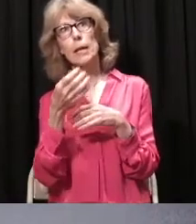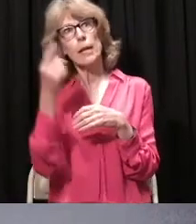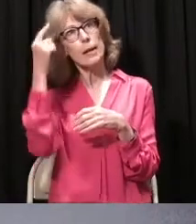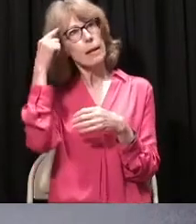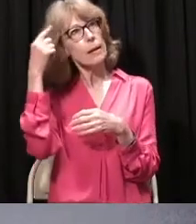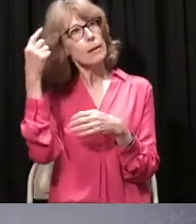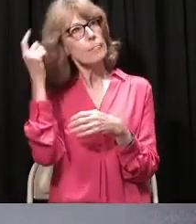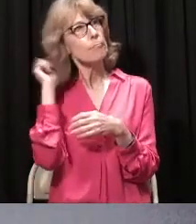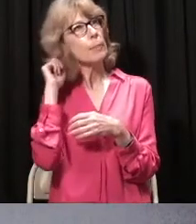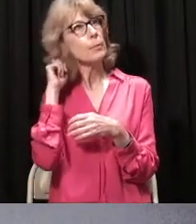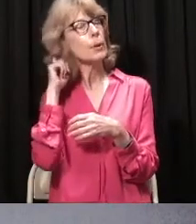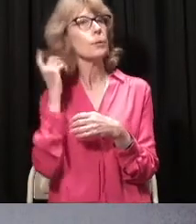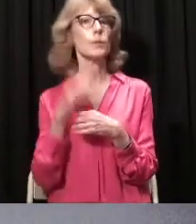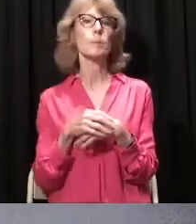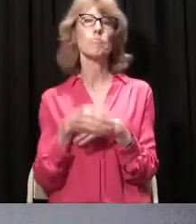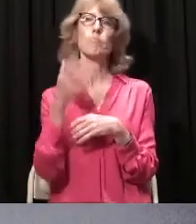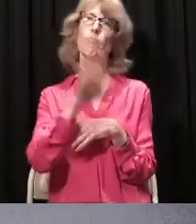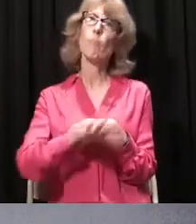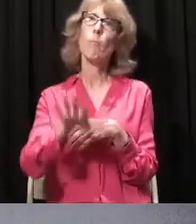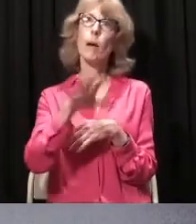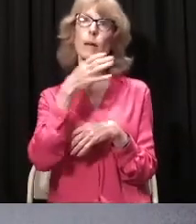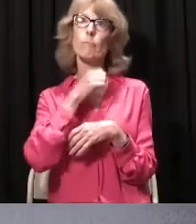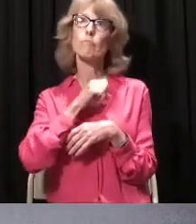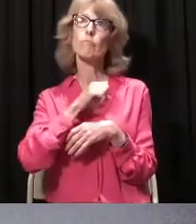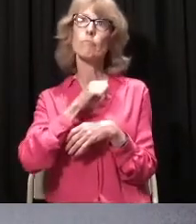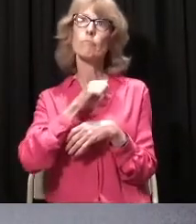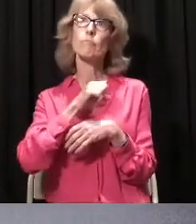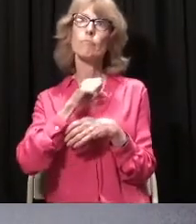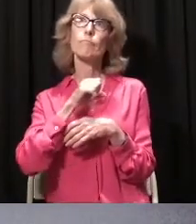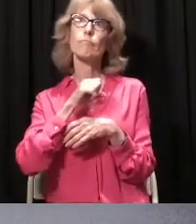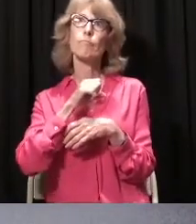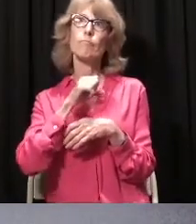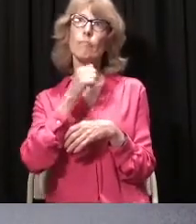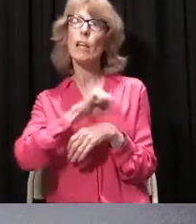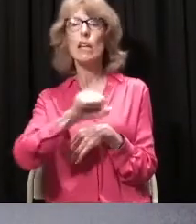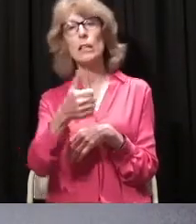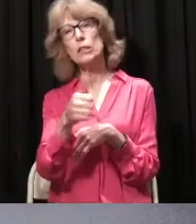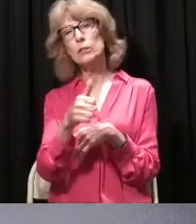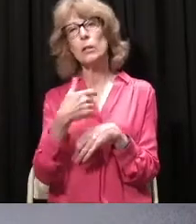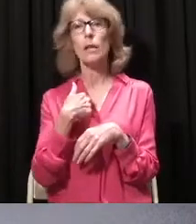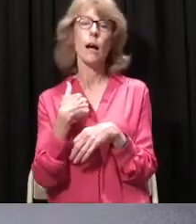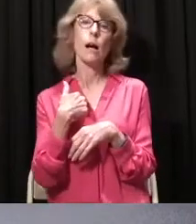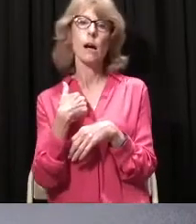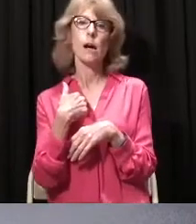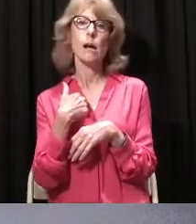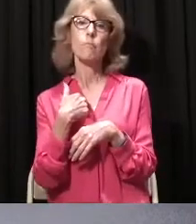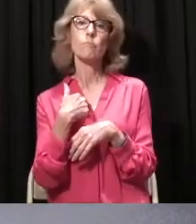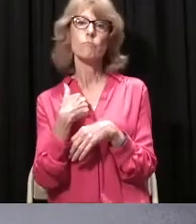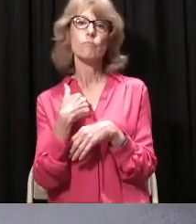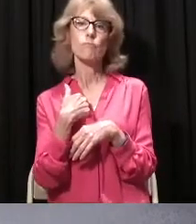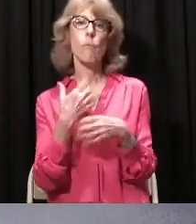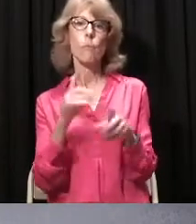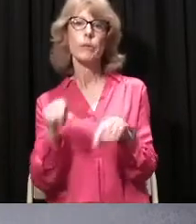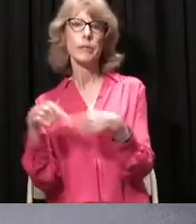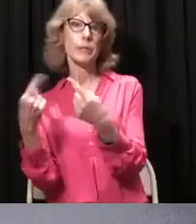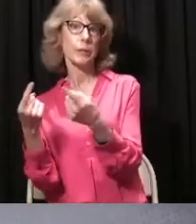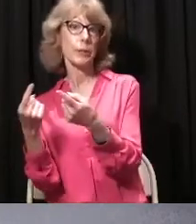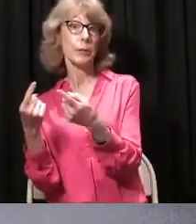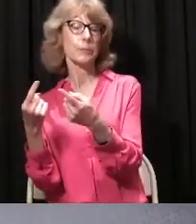supposed to go with 2 or 3 friends to go see a movie, and the day before we go, in my class, I stand up and say,